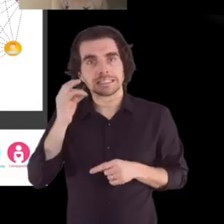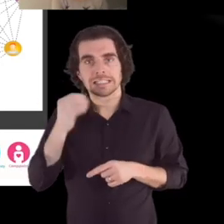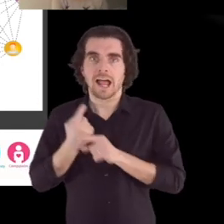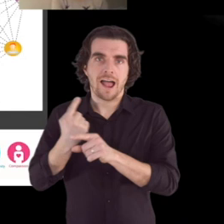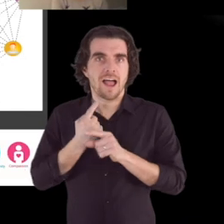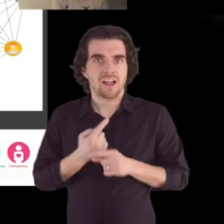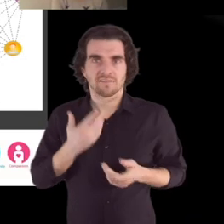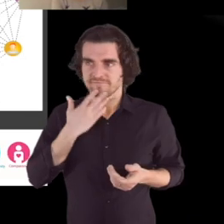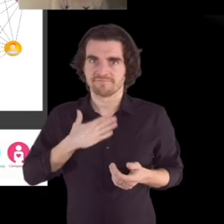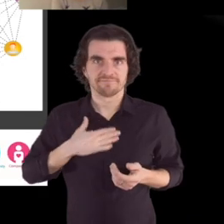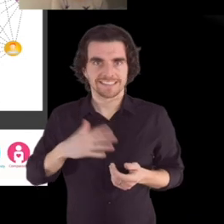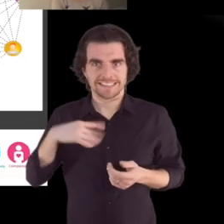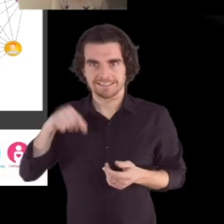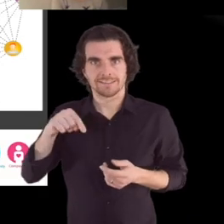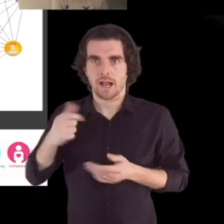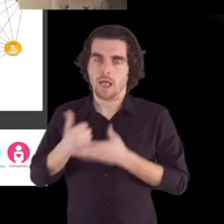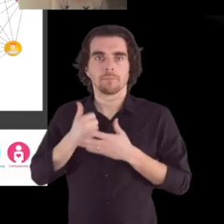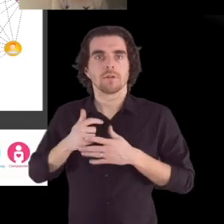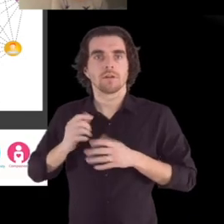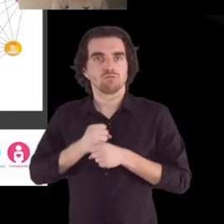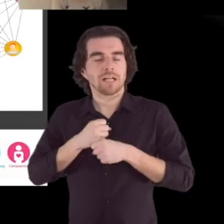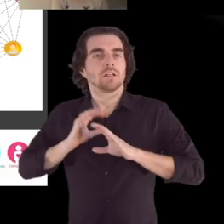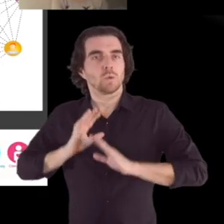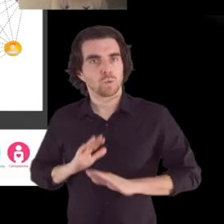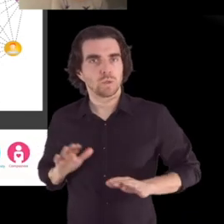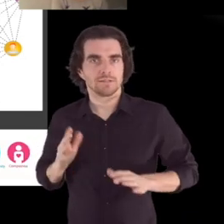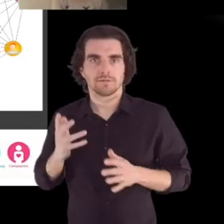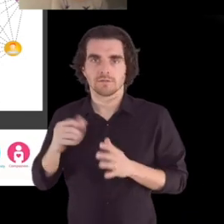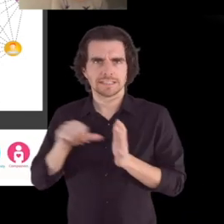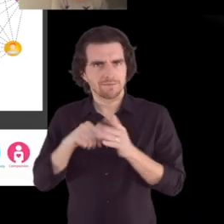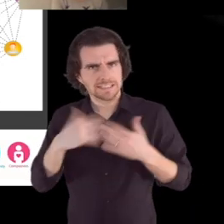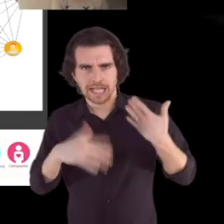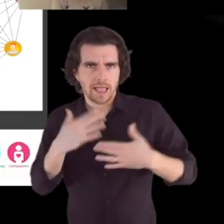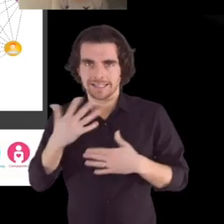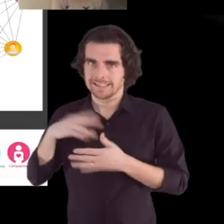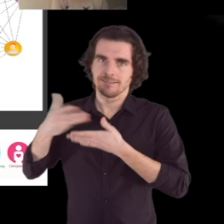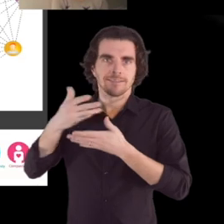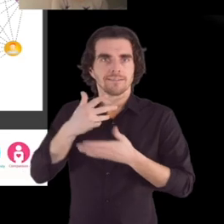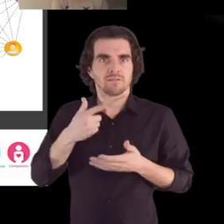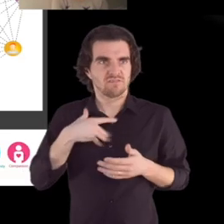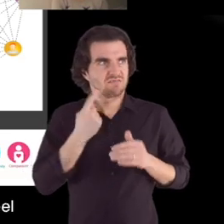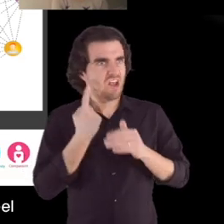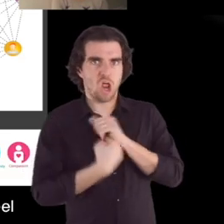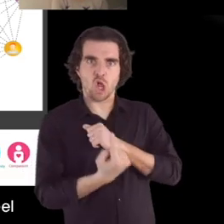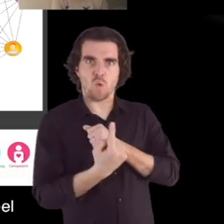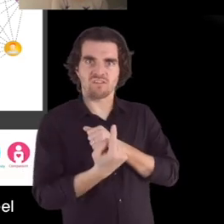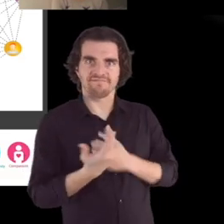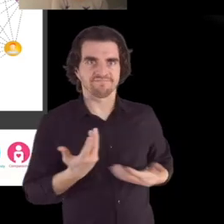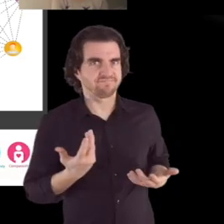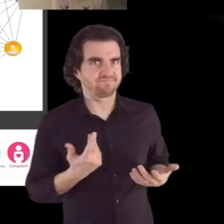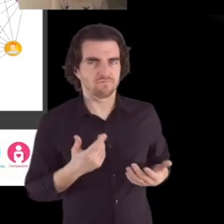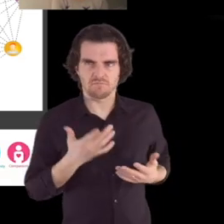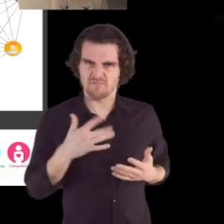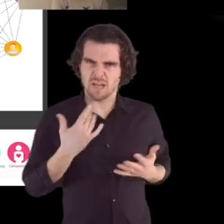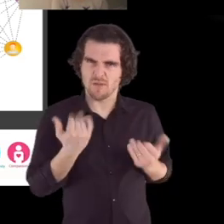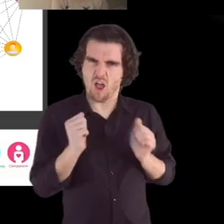normal lunchtime, those tea break chats that would normally help de-stress after a difficult day, and when things are going on. And sometimes this can make it feel that